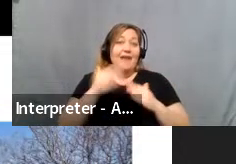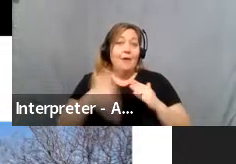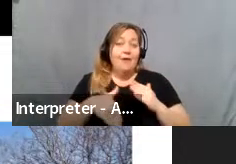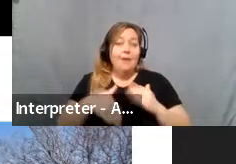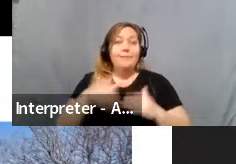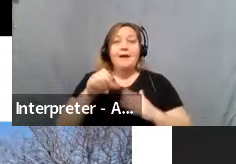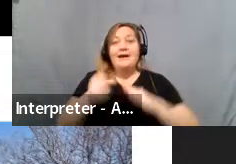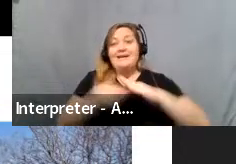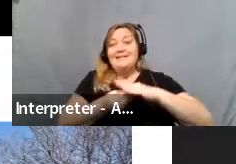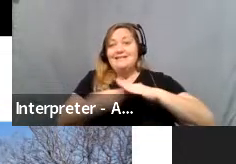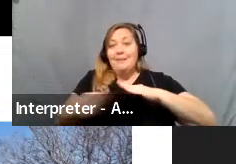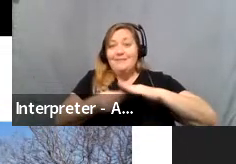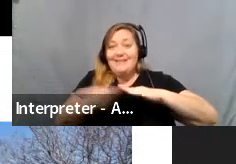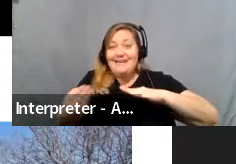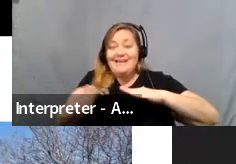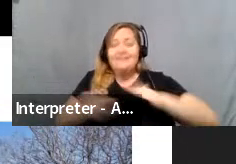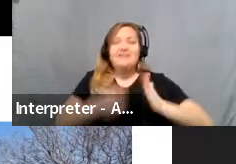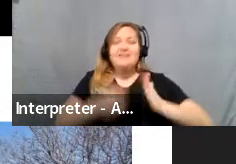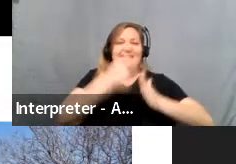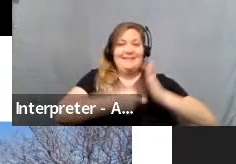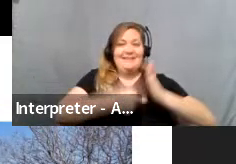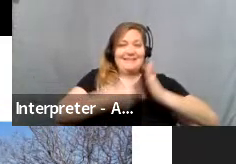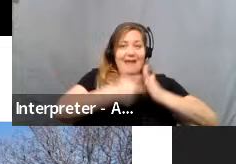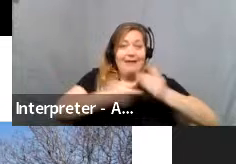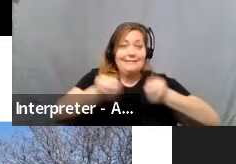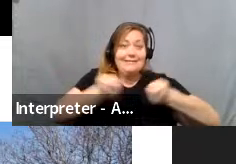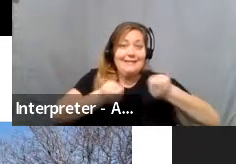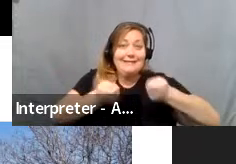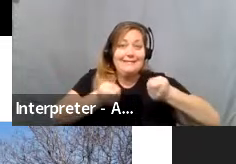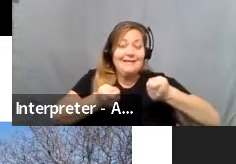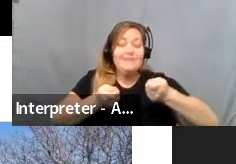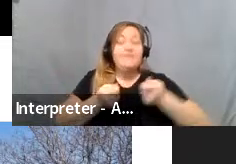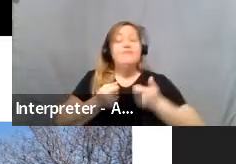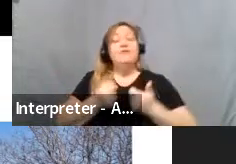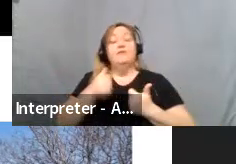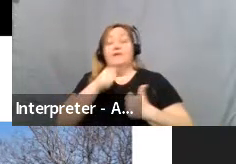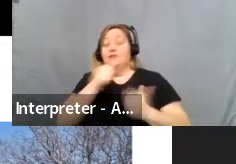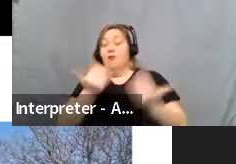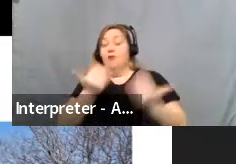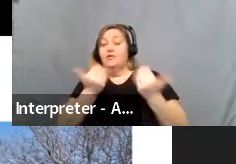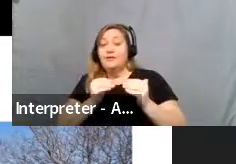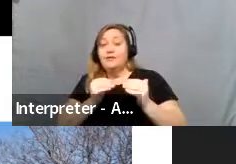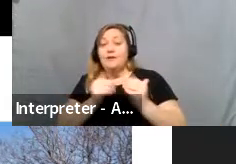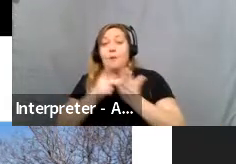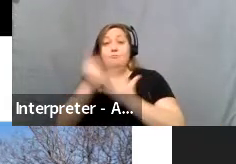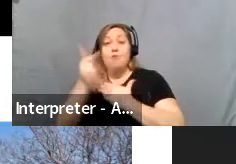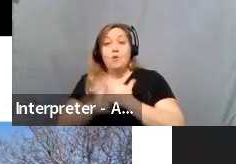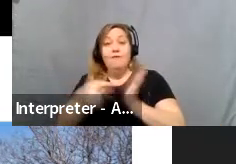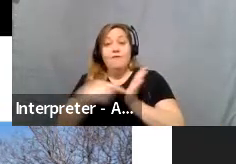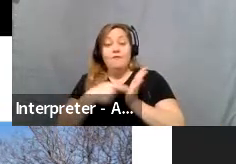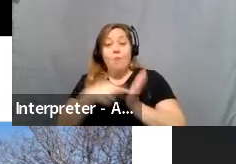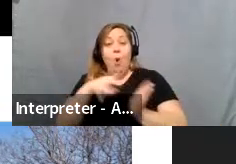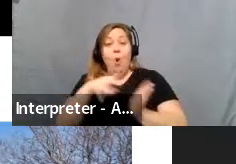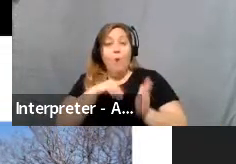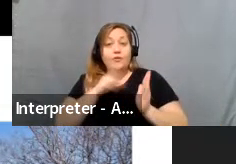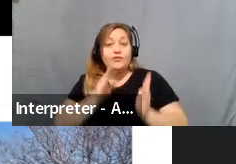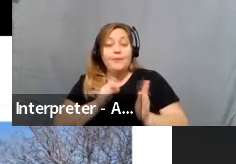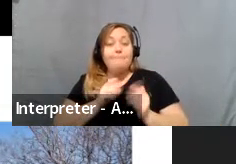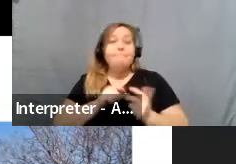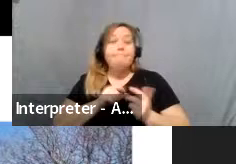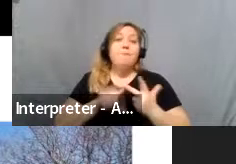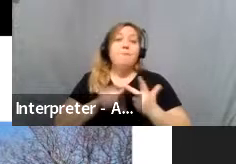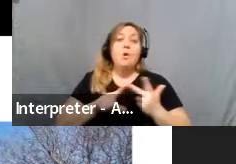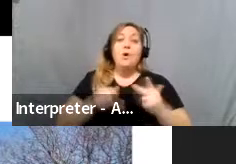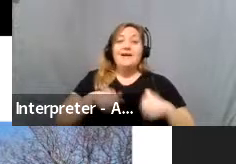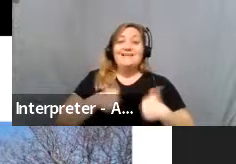or tax incentives to promote income-restricted affordable housing, programs for affordable home ownership, or tenant